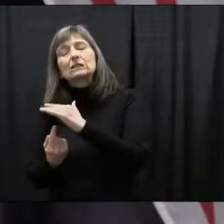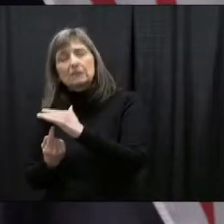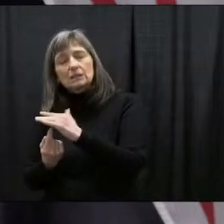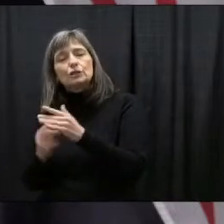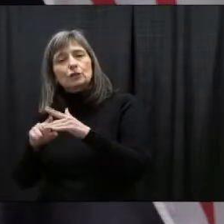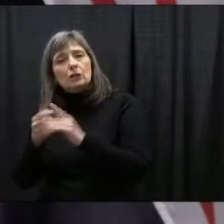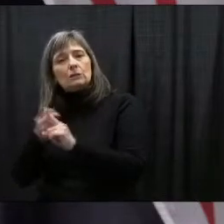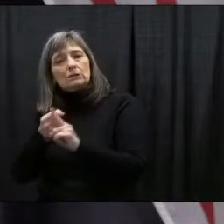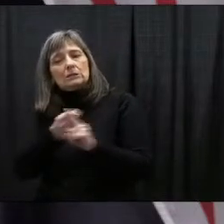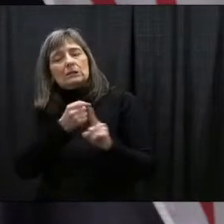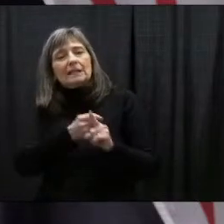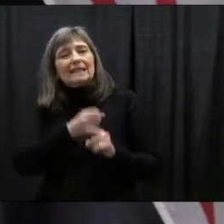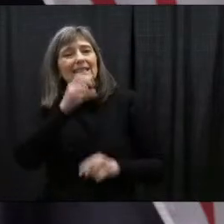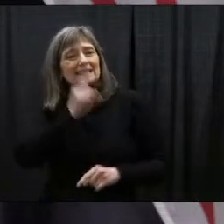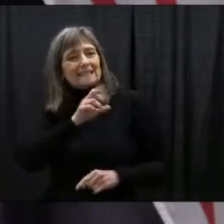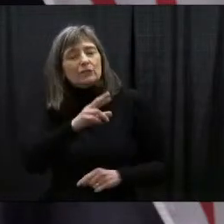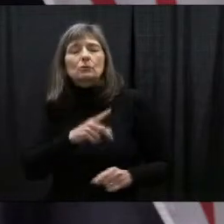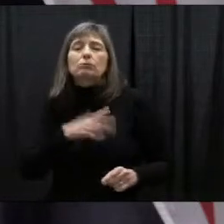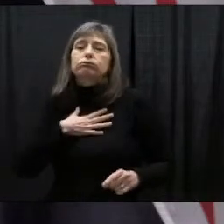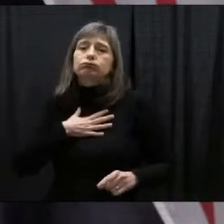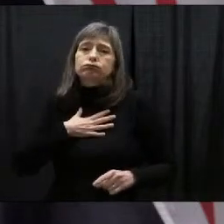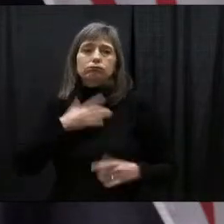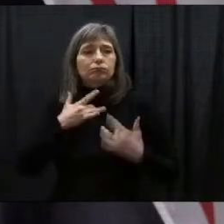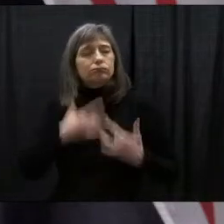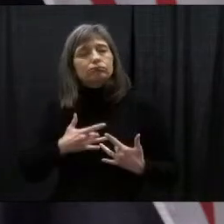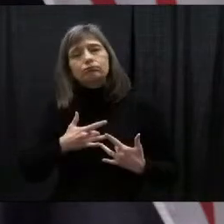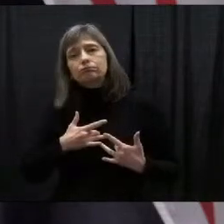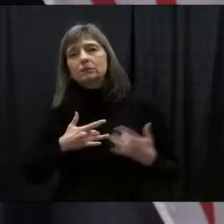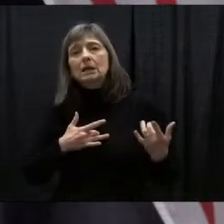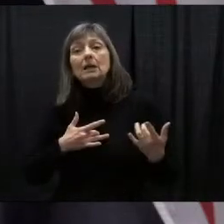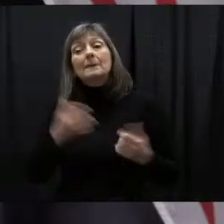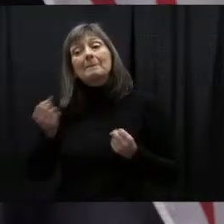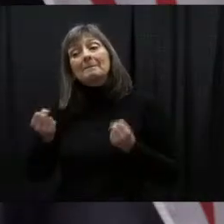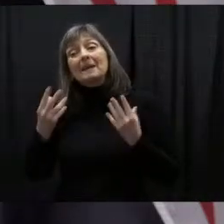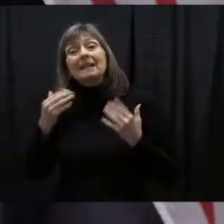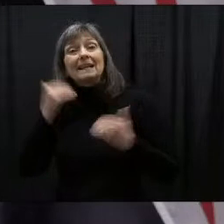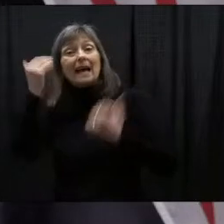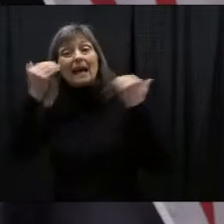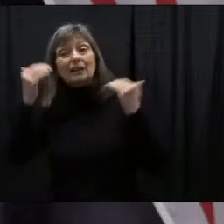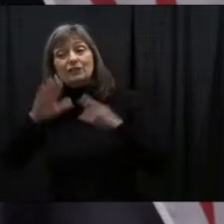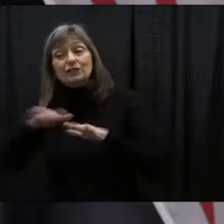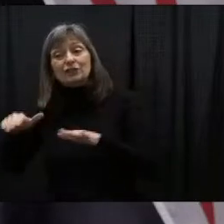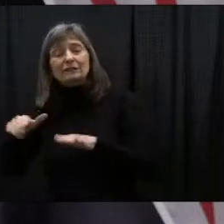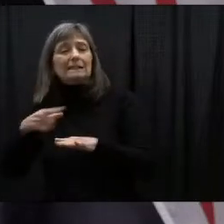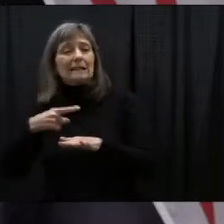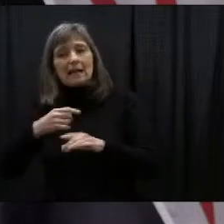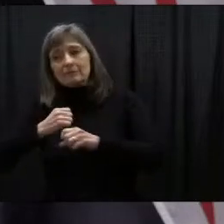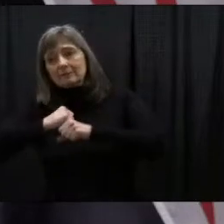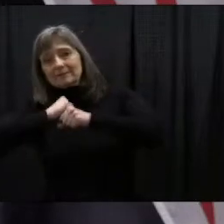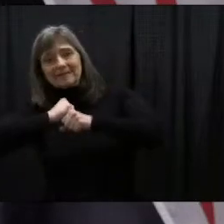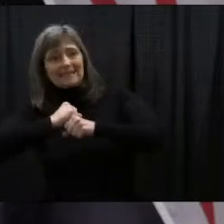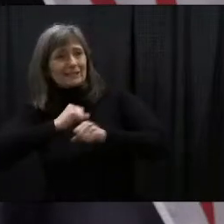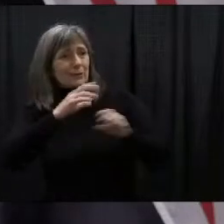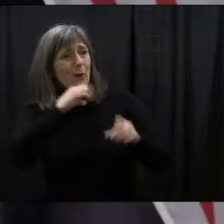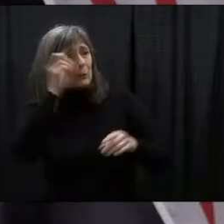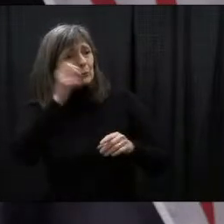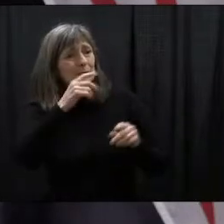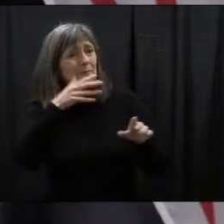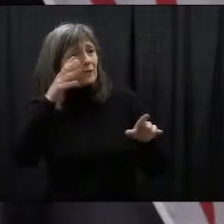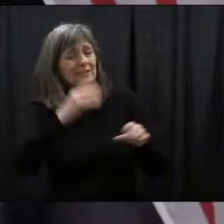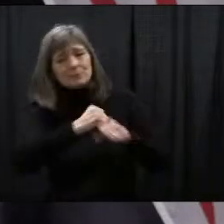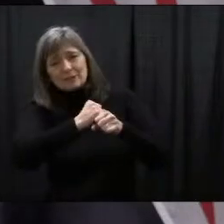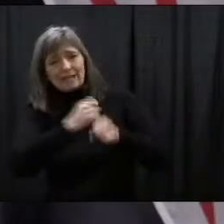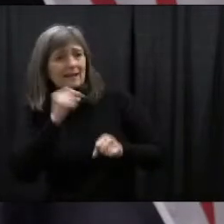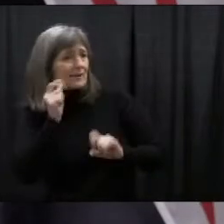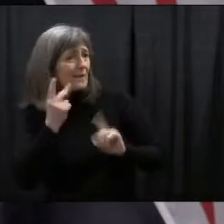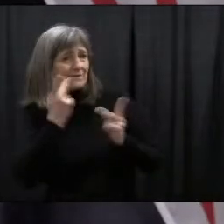toll, particularly on older individuals. Many adult children have shielded their older parents from the virus with the best of intentions, but